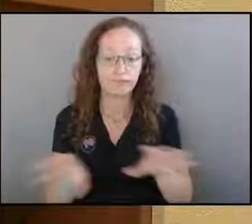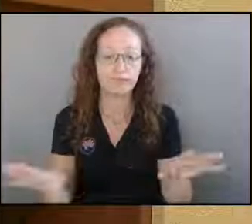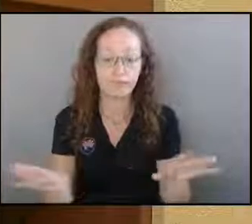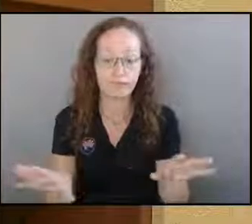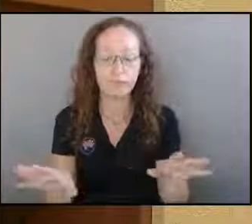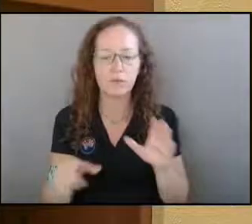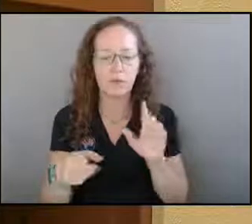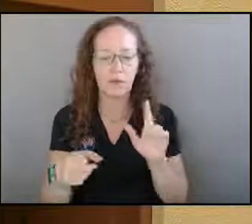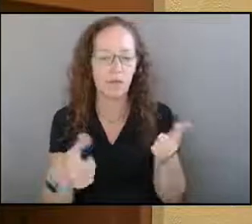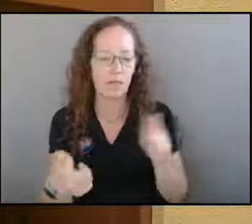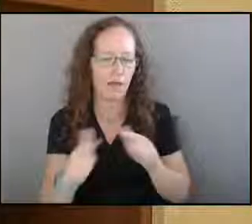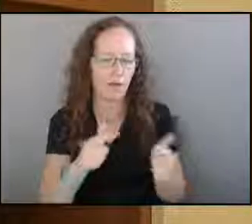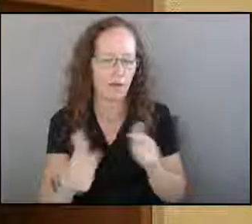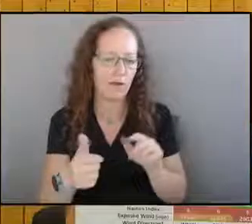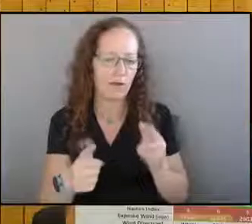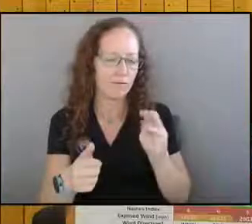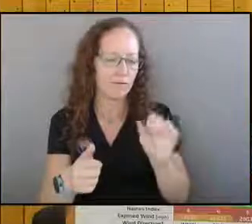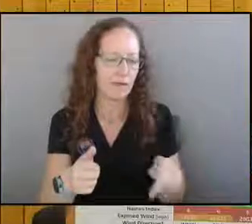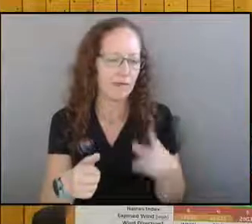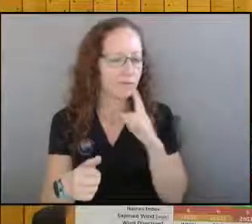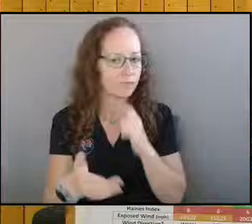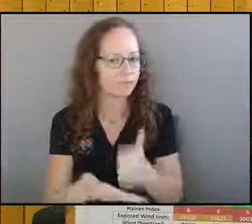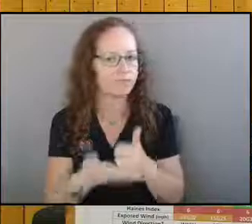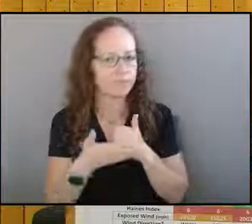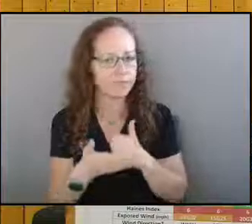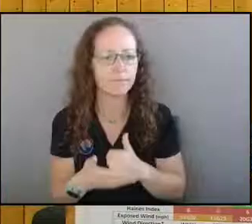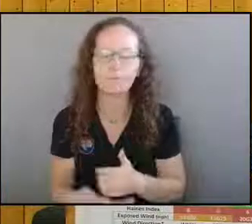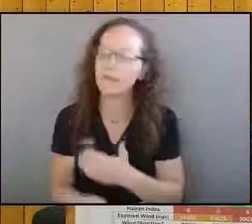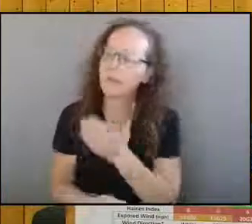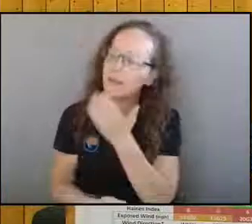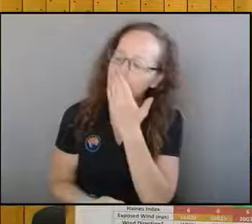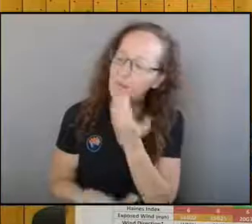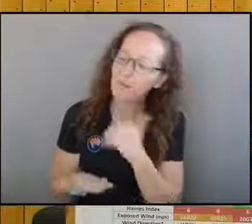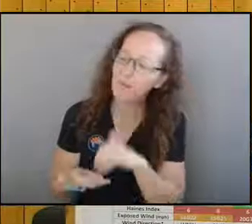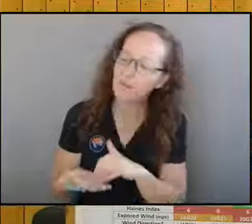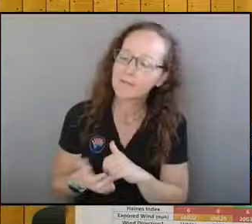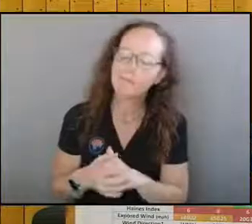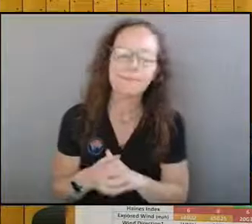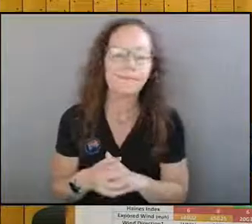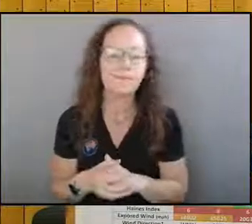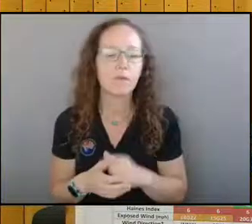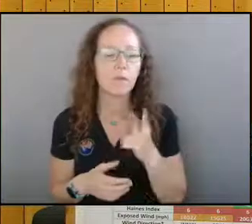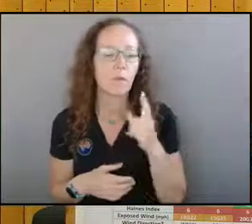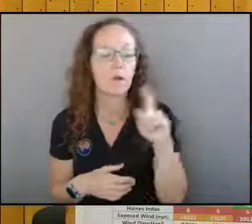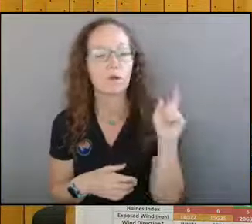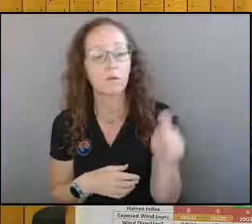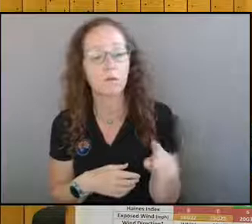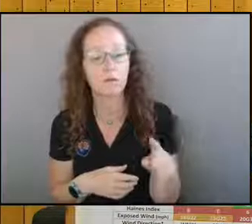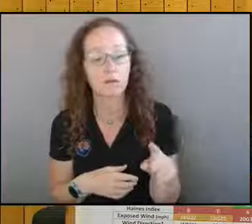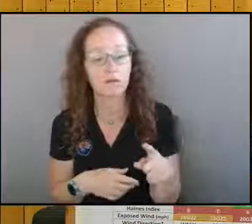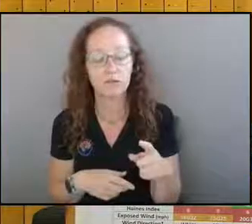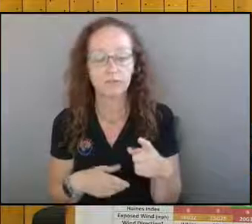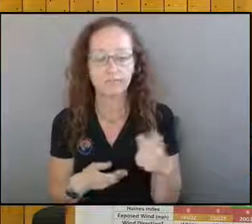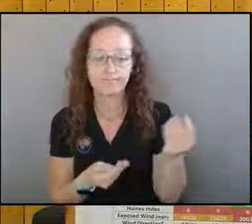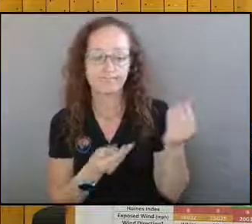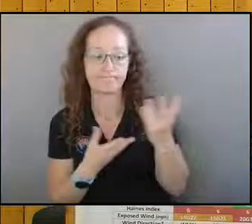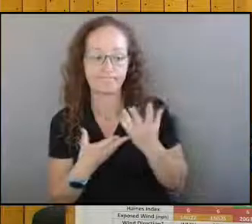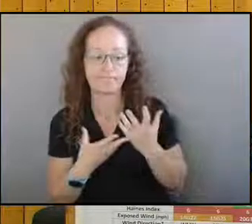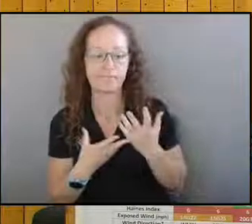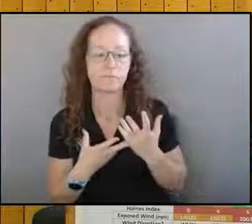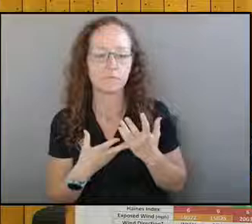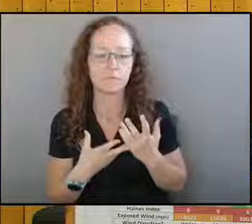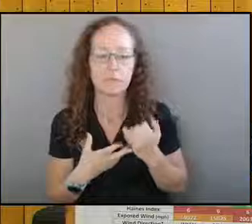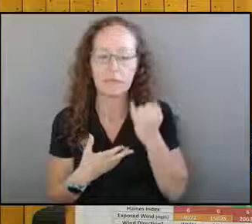is very helpful. Thank you again, Ms. Prescott. So I guess one of the questions that was brought to my attention was if I could be a little